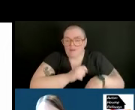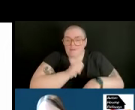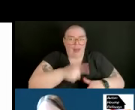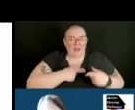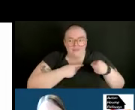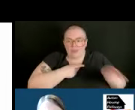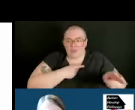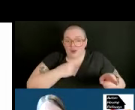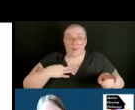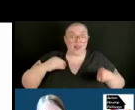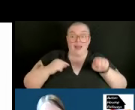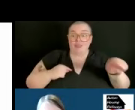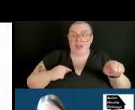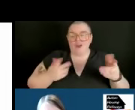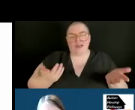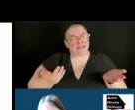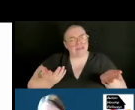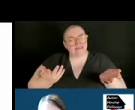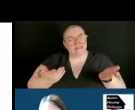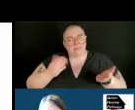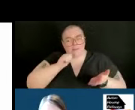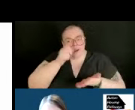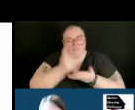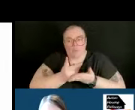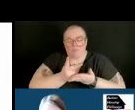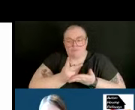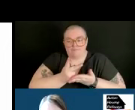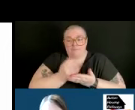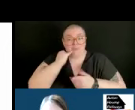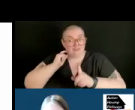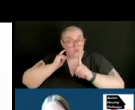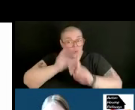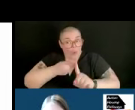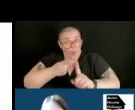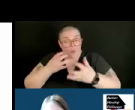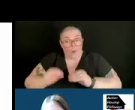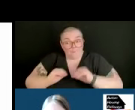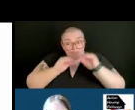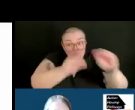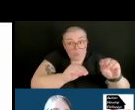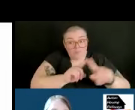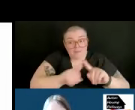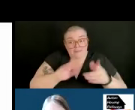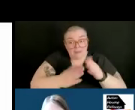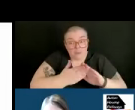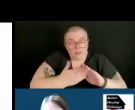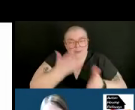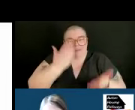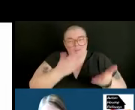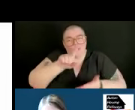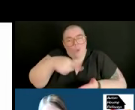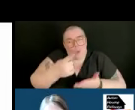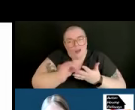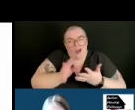If your goal is to live in a different community, private affordable housing may be the only site-based